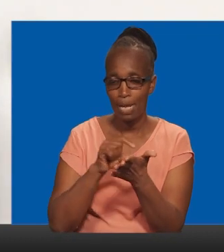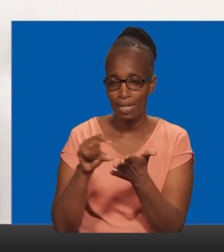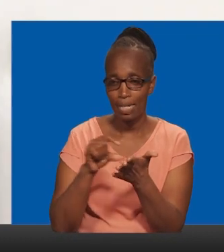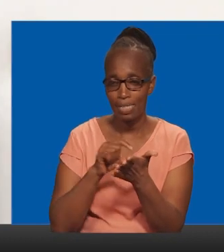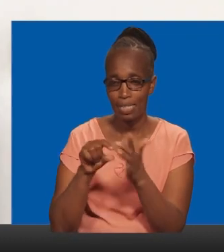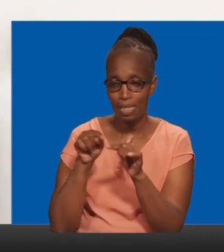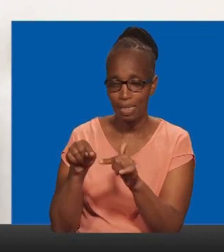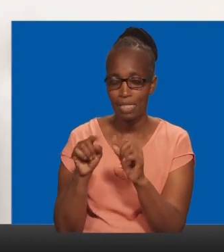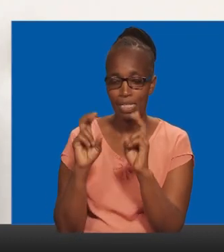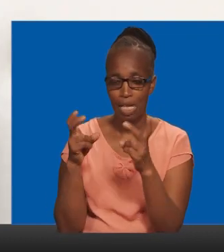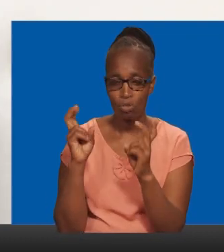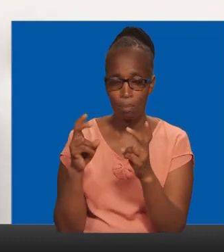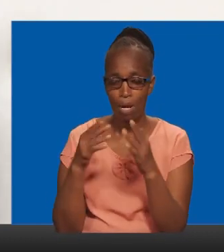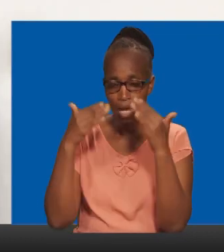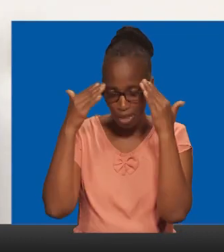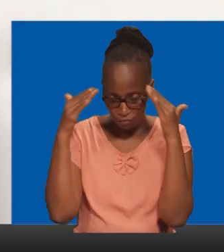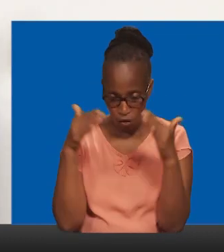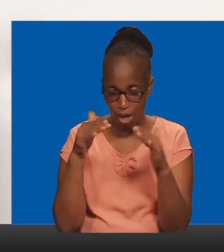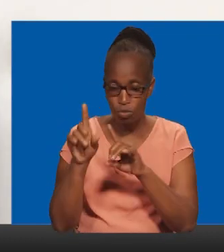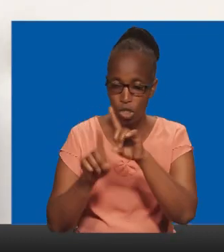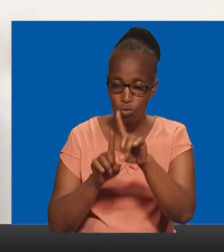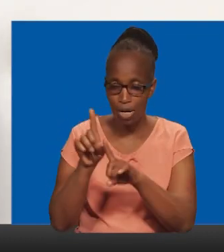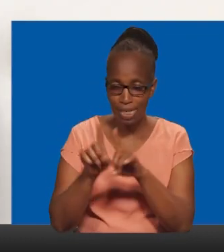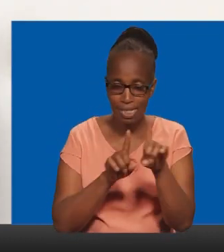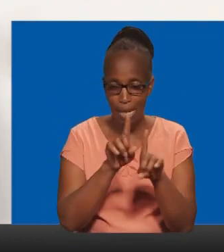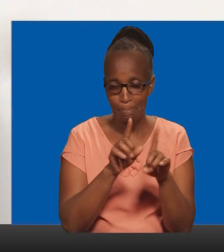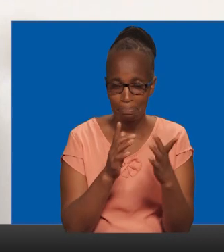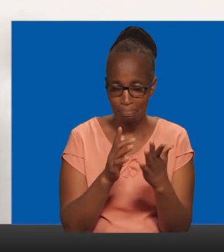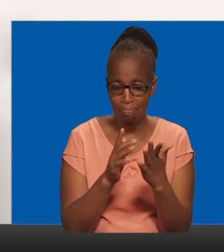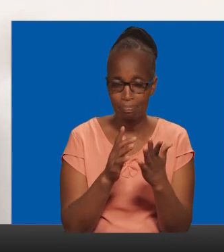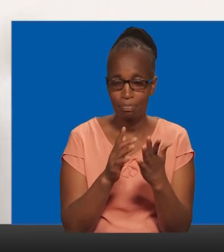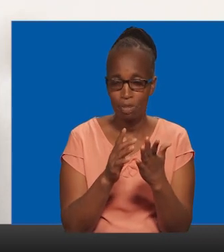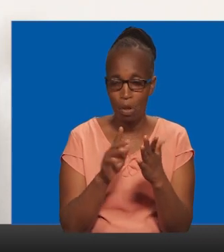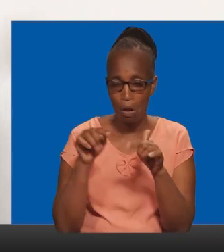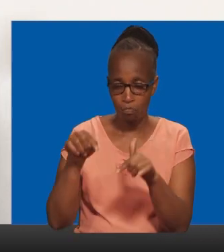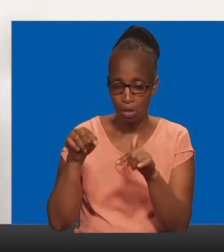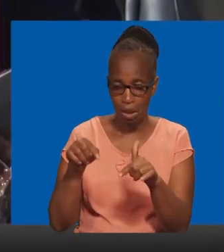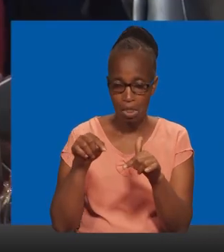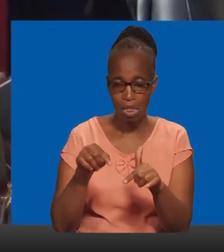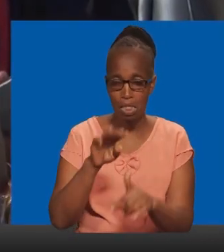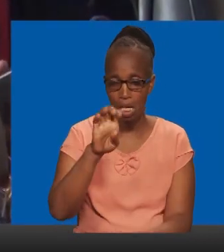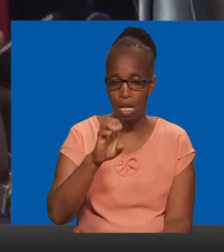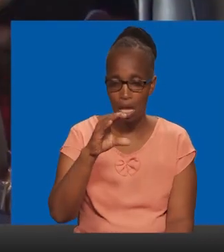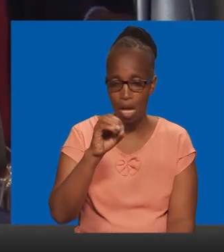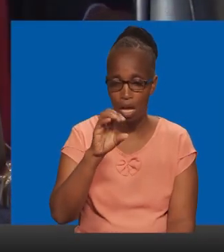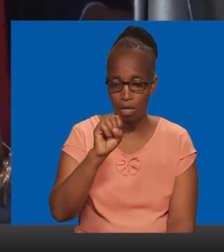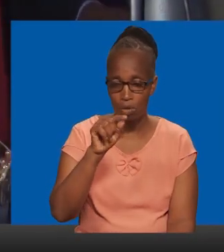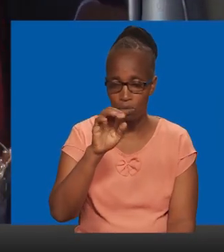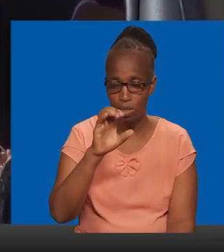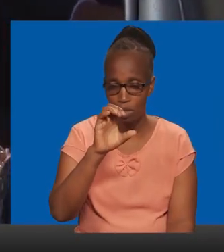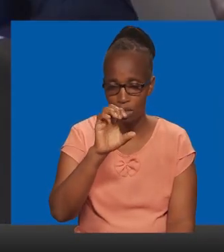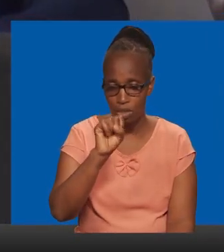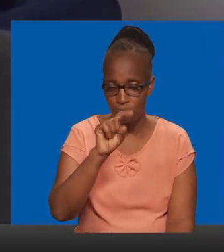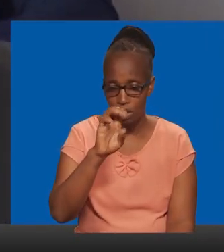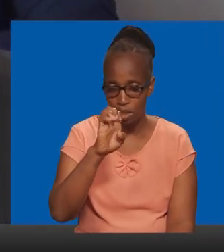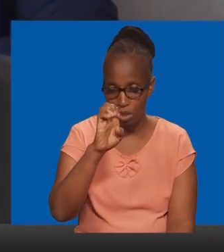on tourism and preservation of marine ecosystem has produced notable outcomes. Kwa upande mwingine, Gavana